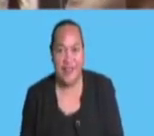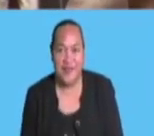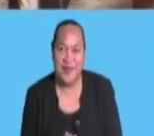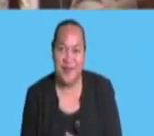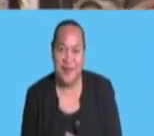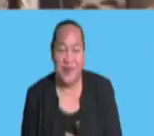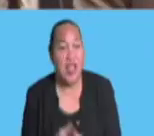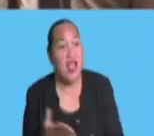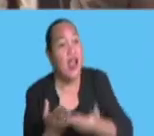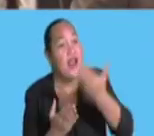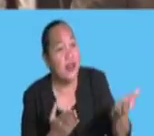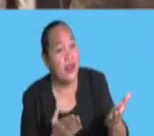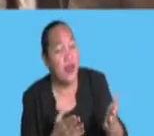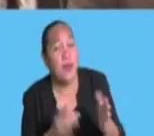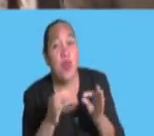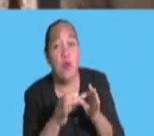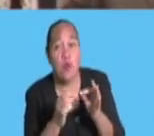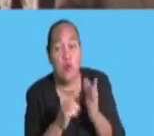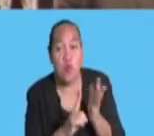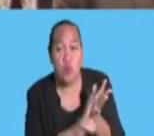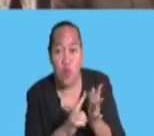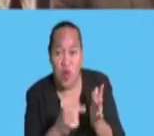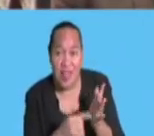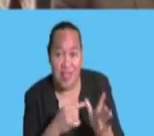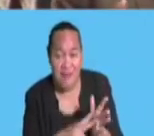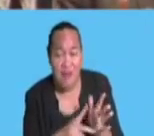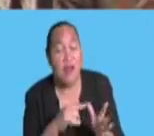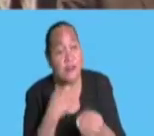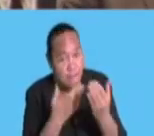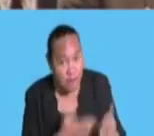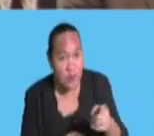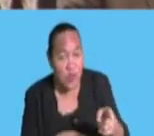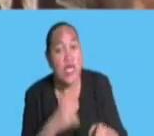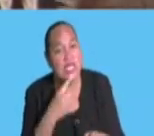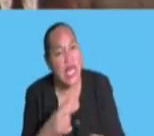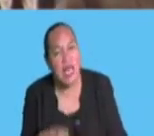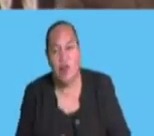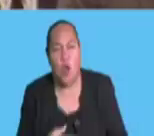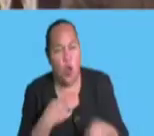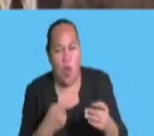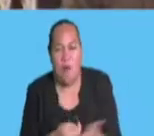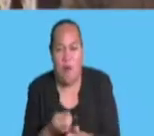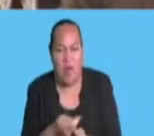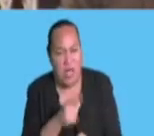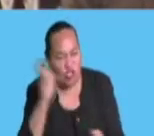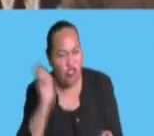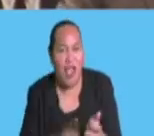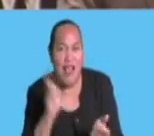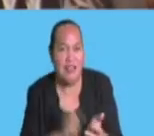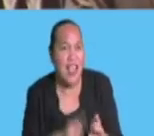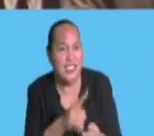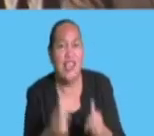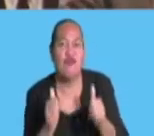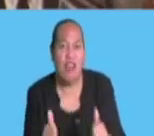Honorable Moses Mbulitavo complained about the fact that we are fining drivers because they are overloaded. We